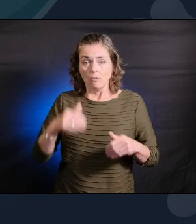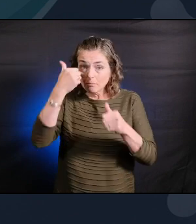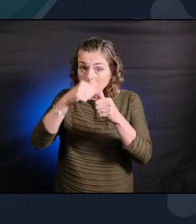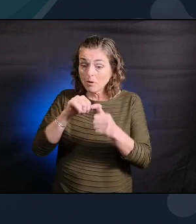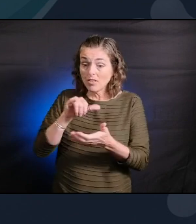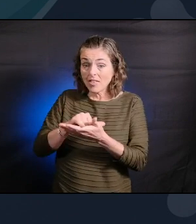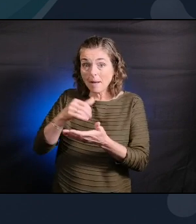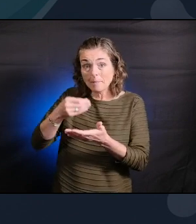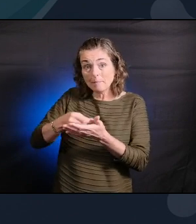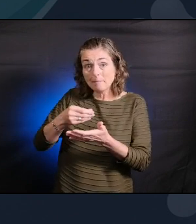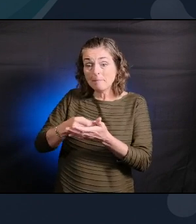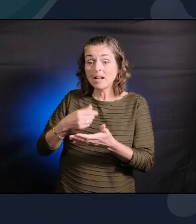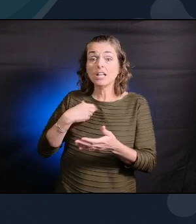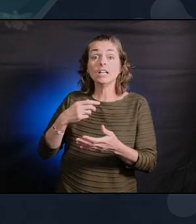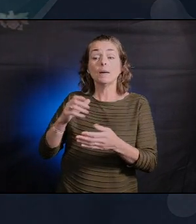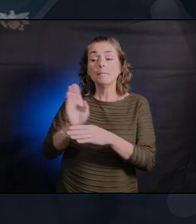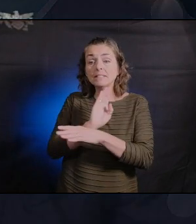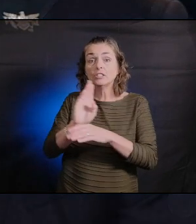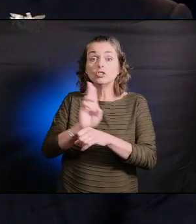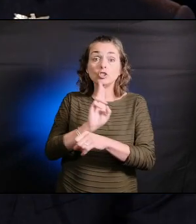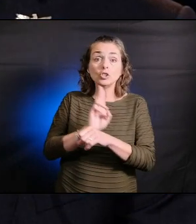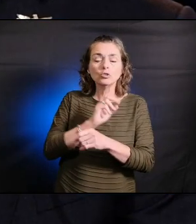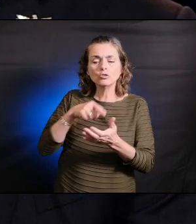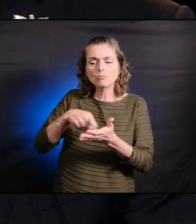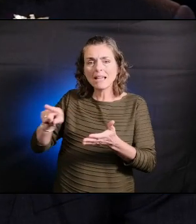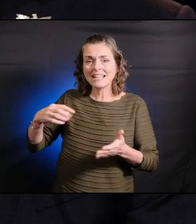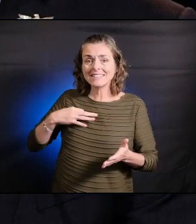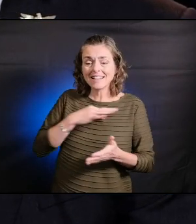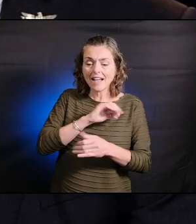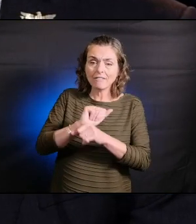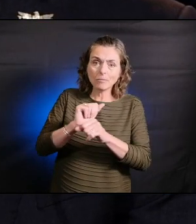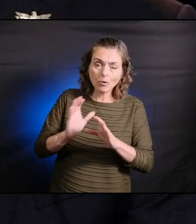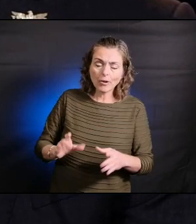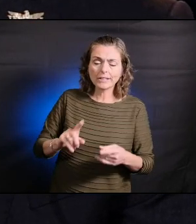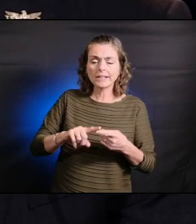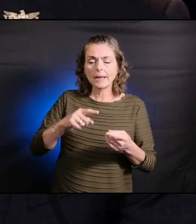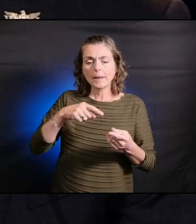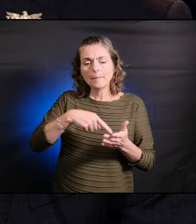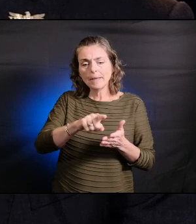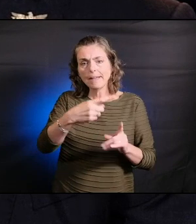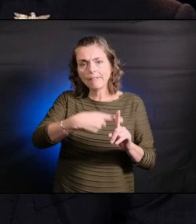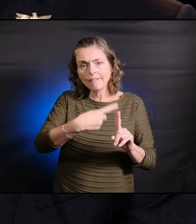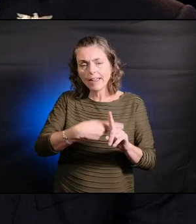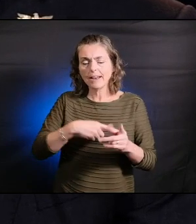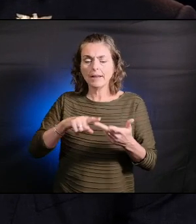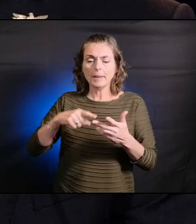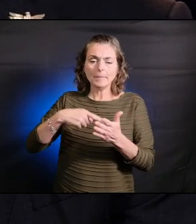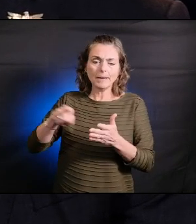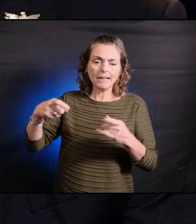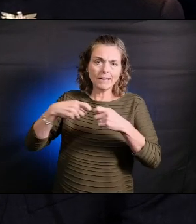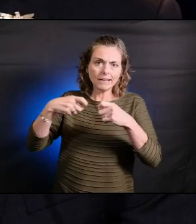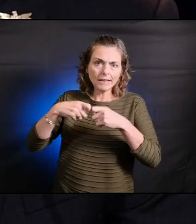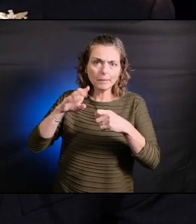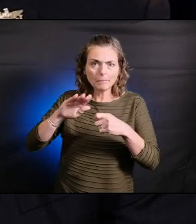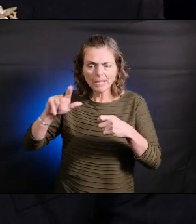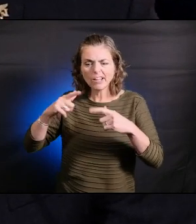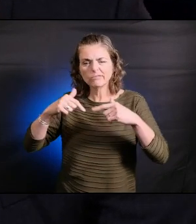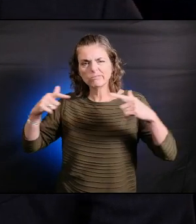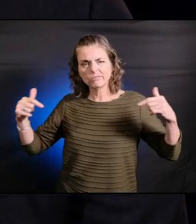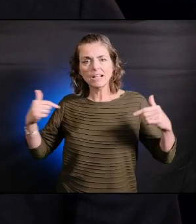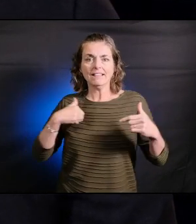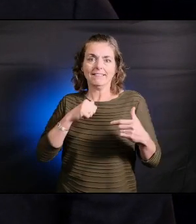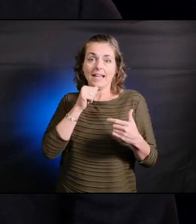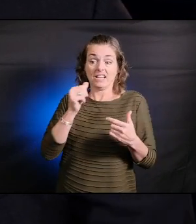that's being used to meet payroll, rents, and to pay utilities that would not have otherwise been there for our